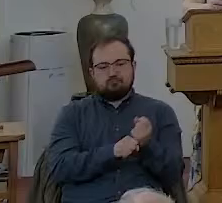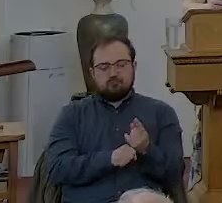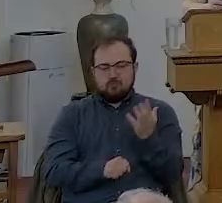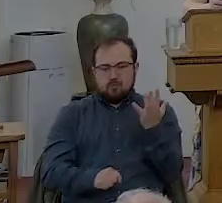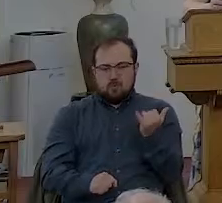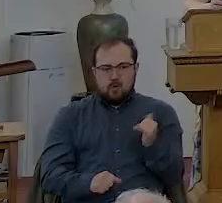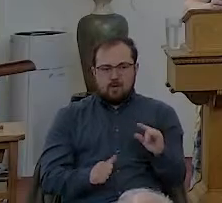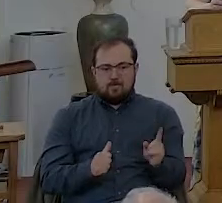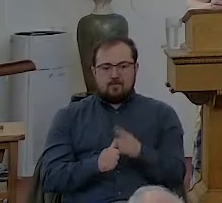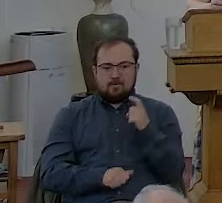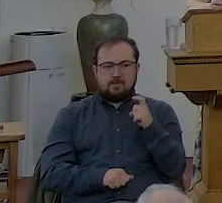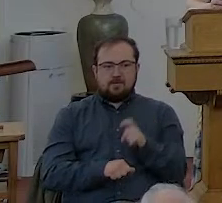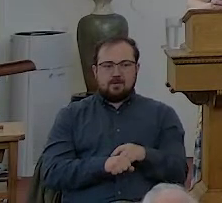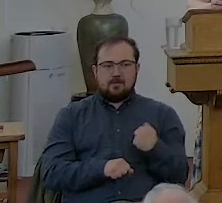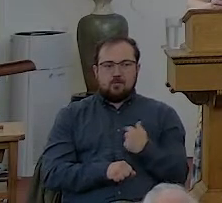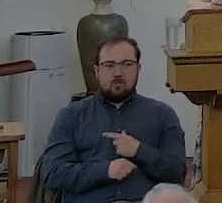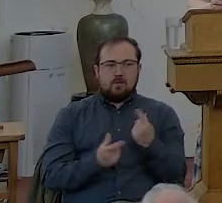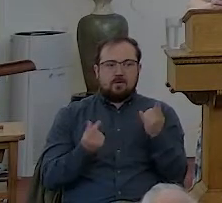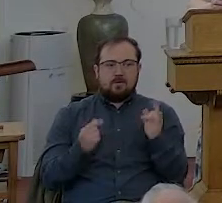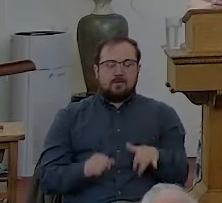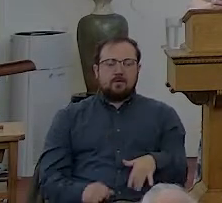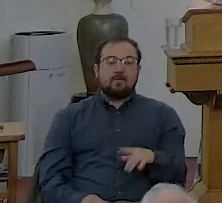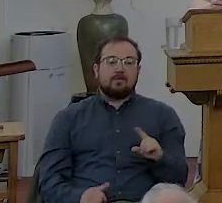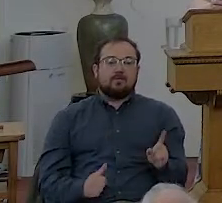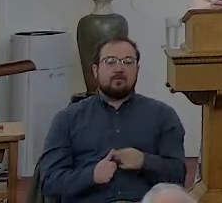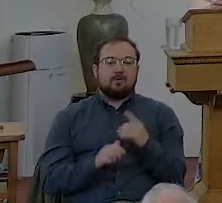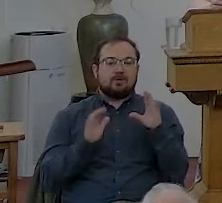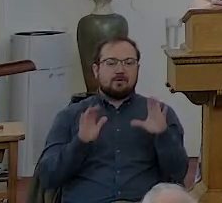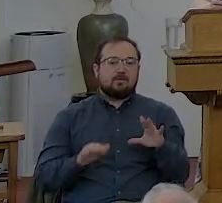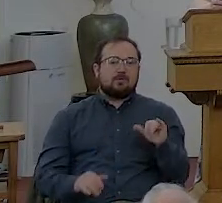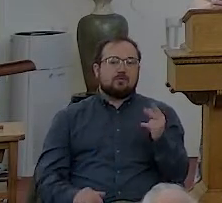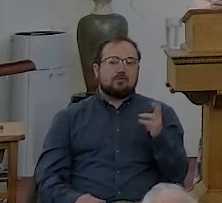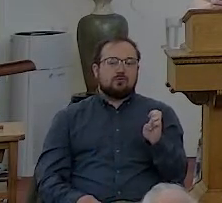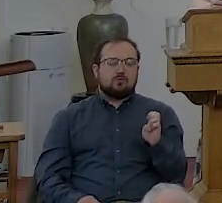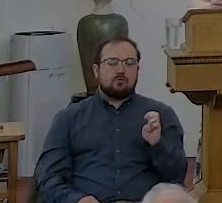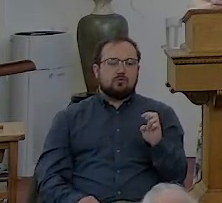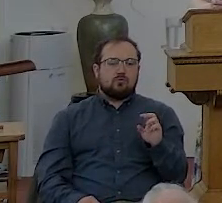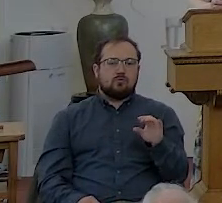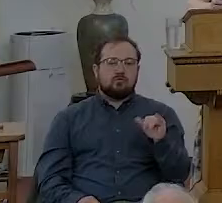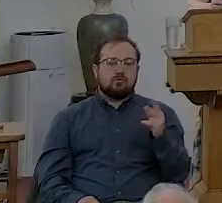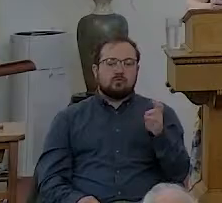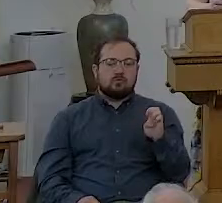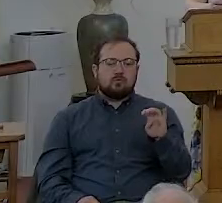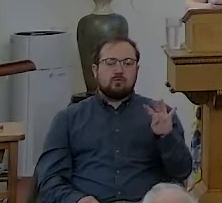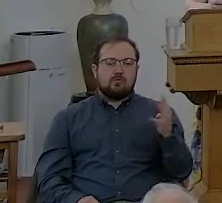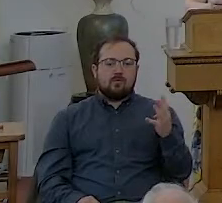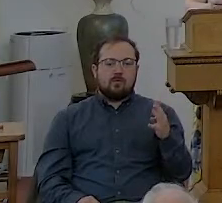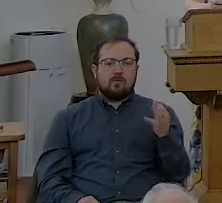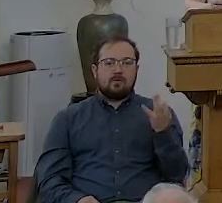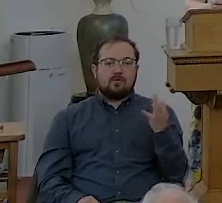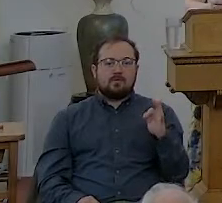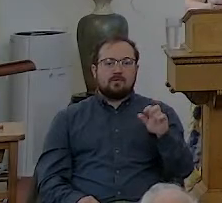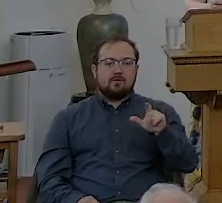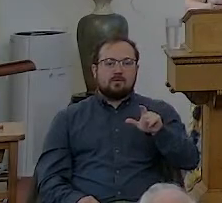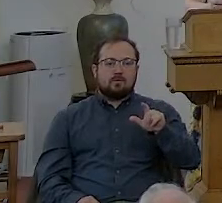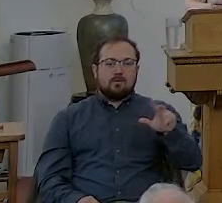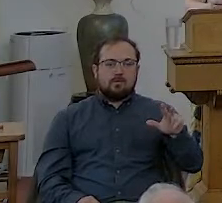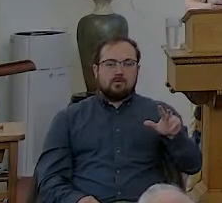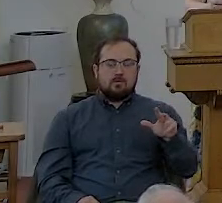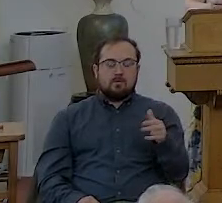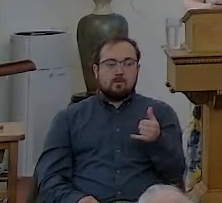time it was done was the first Sunday in June, June 4th, 1923.